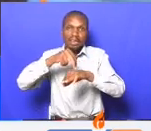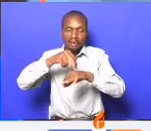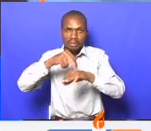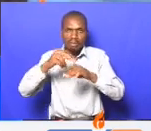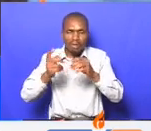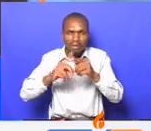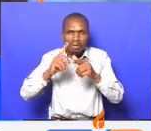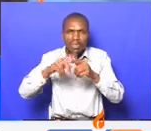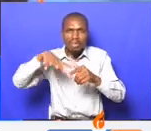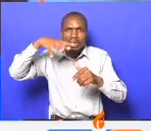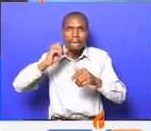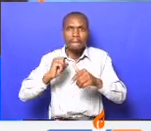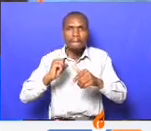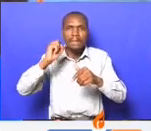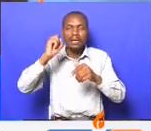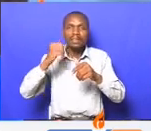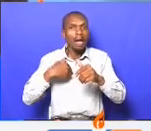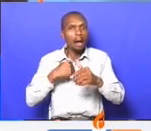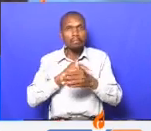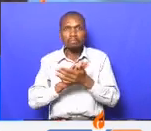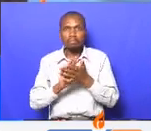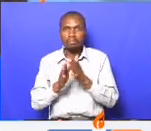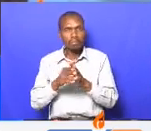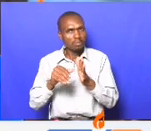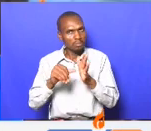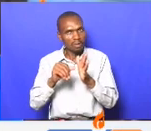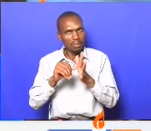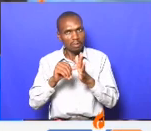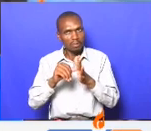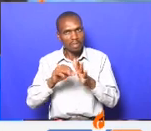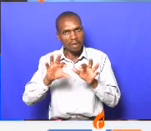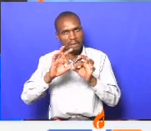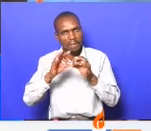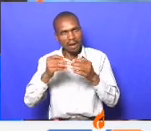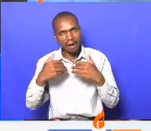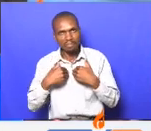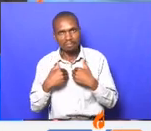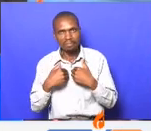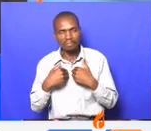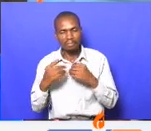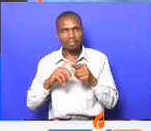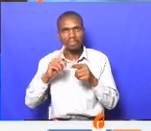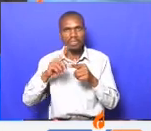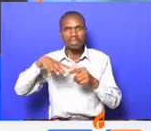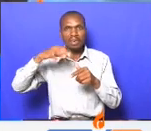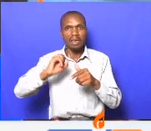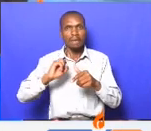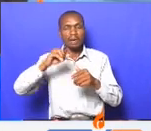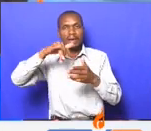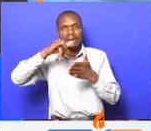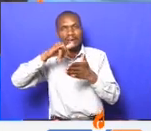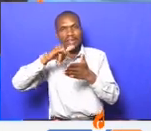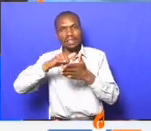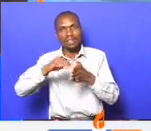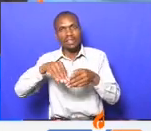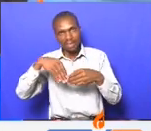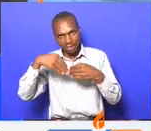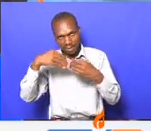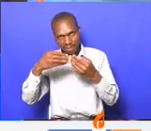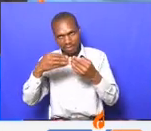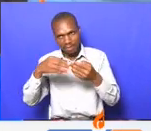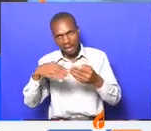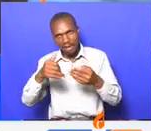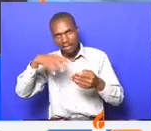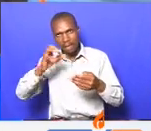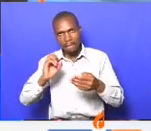It's a party that does not enter into unstructured deals. It's a party that engages other